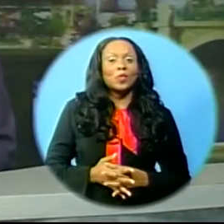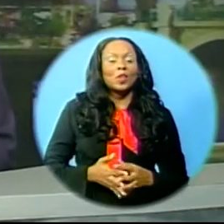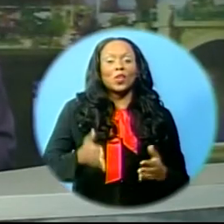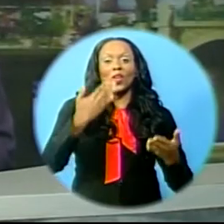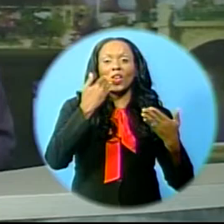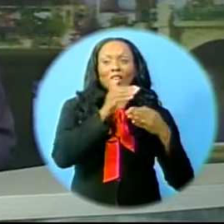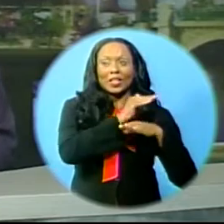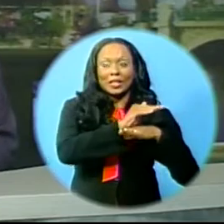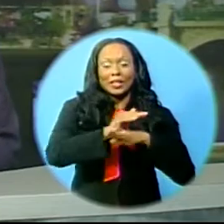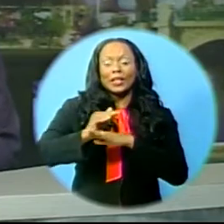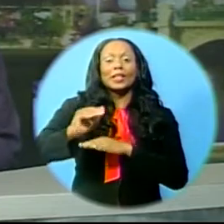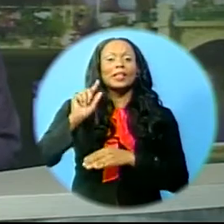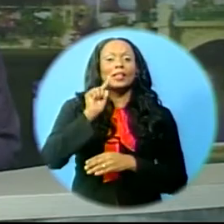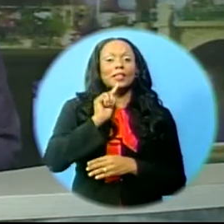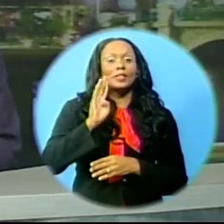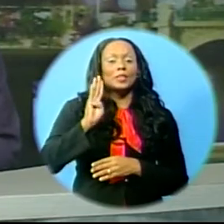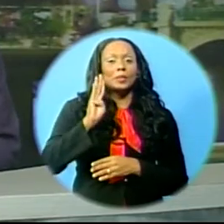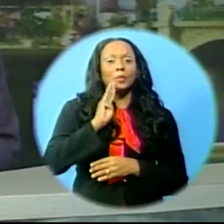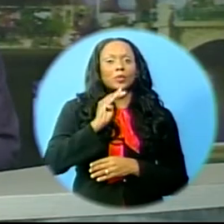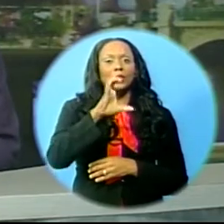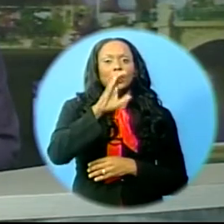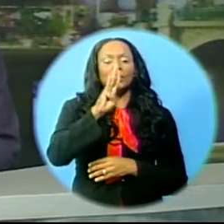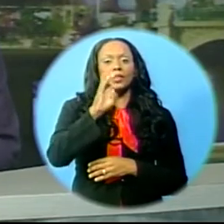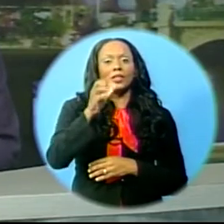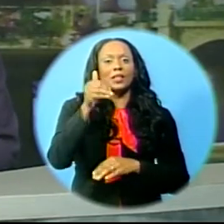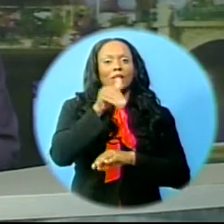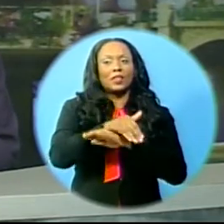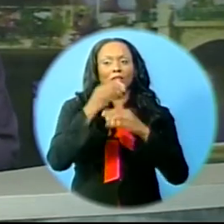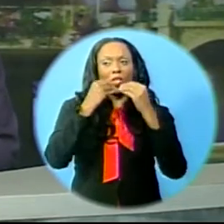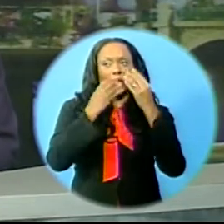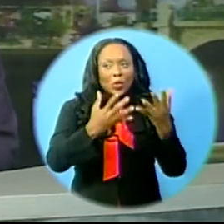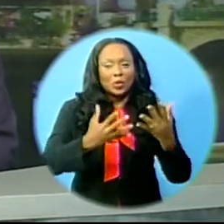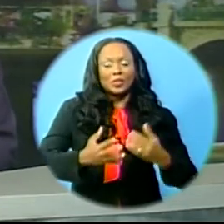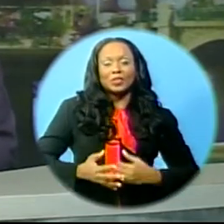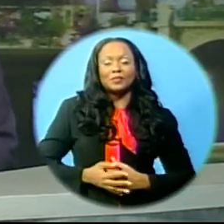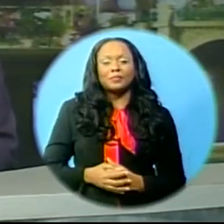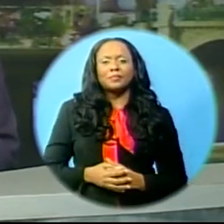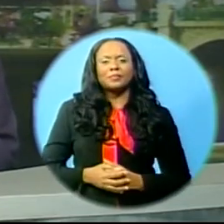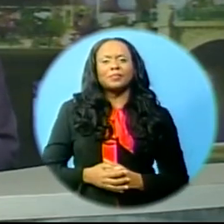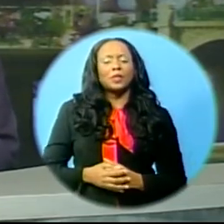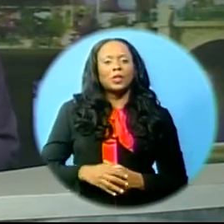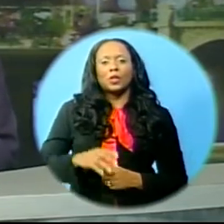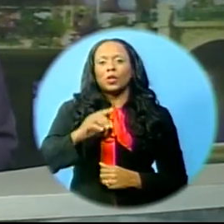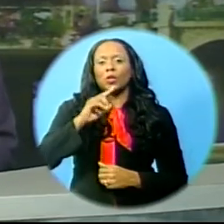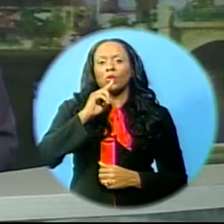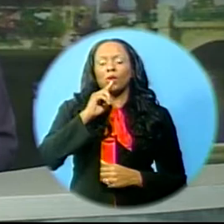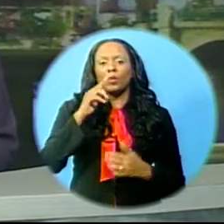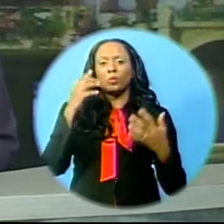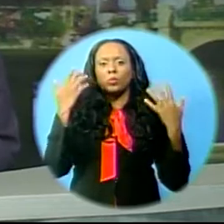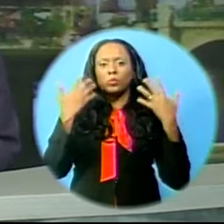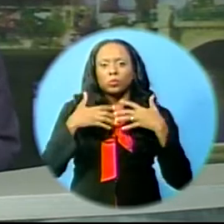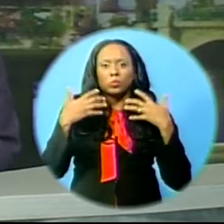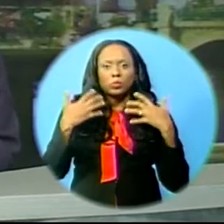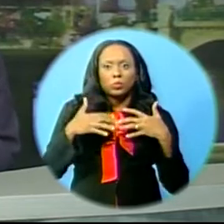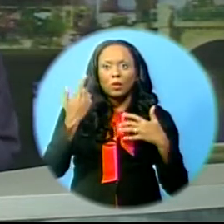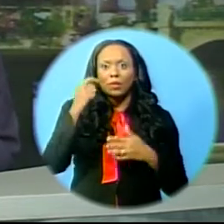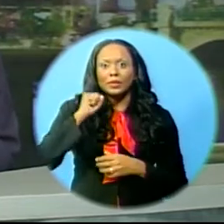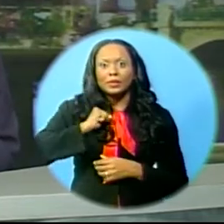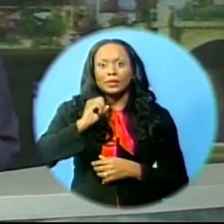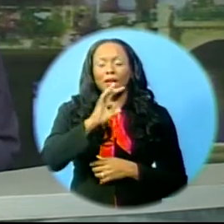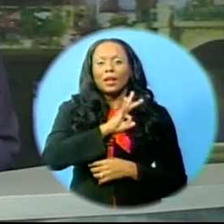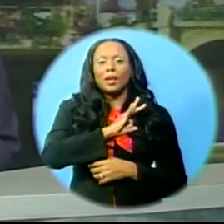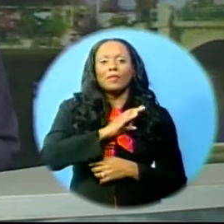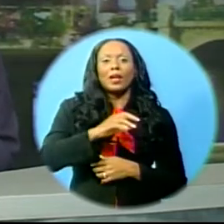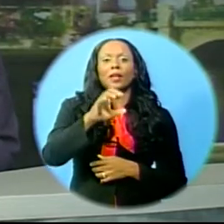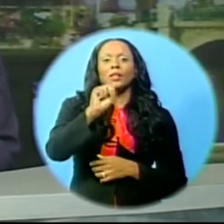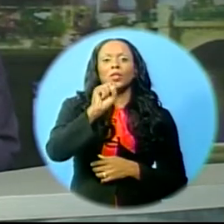Very good evening to you. I'm Lisa Broom. This is the CBC Evening News. Well, it was a close call for staff at Saul Service Station